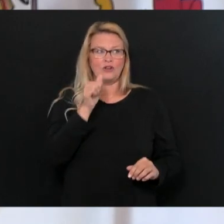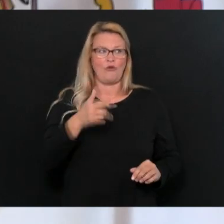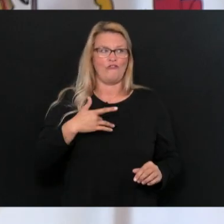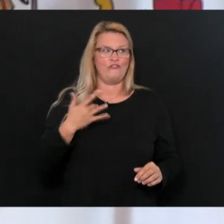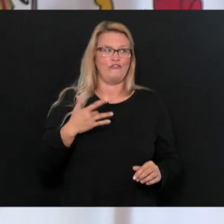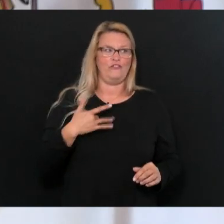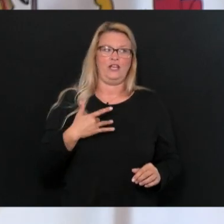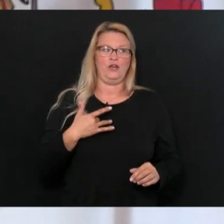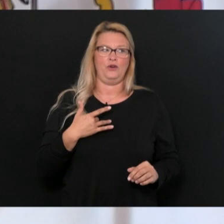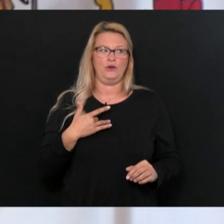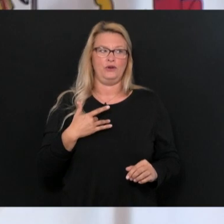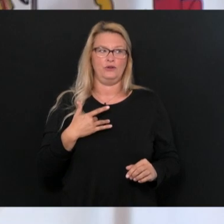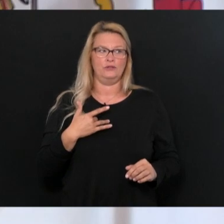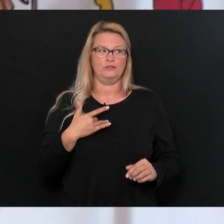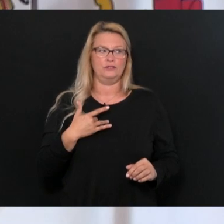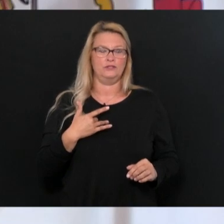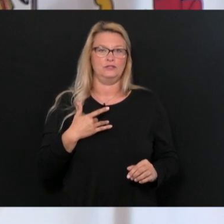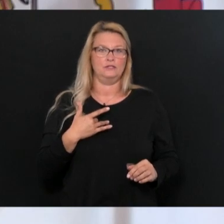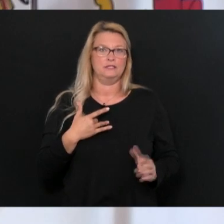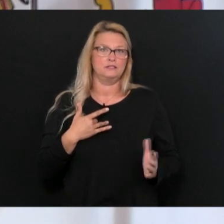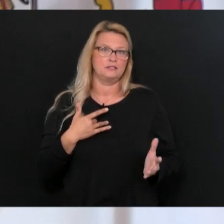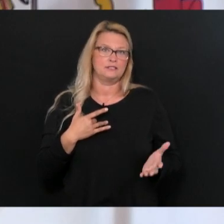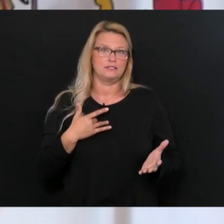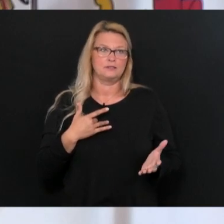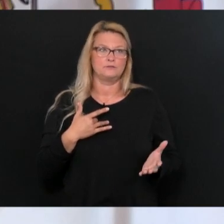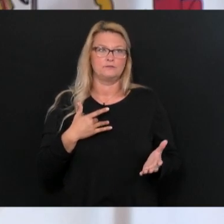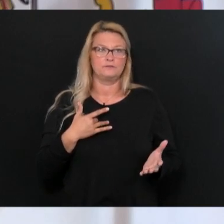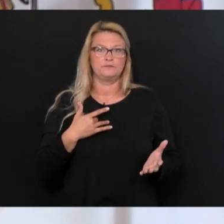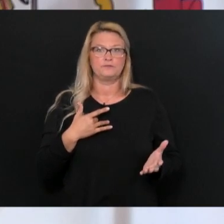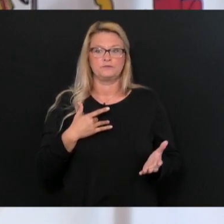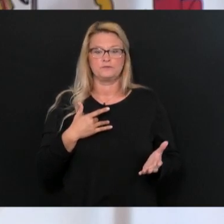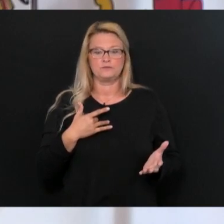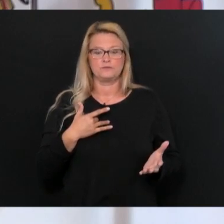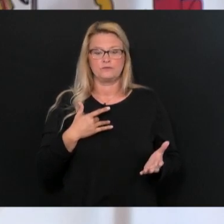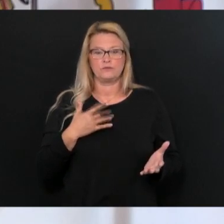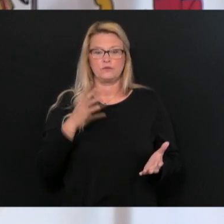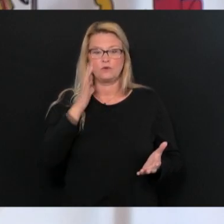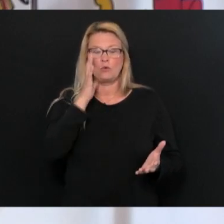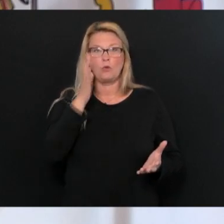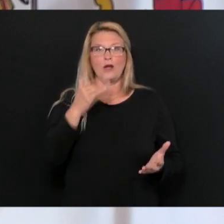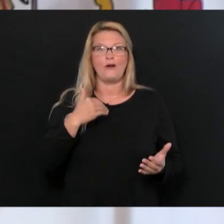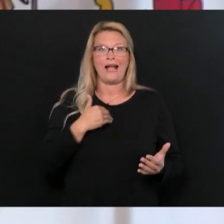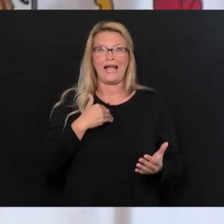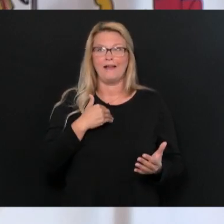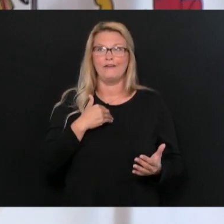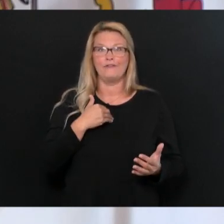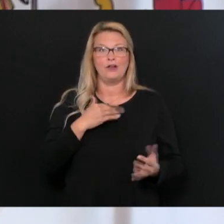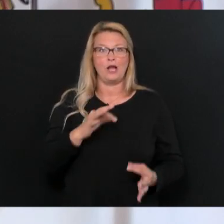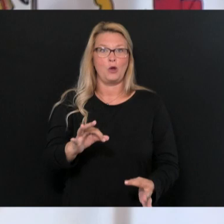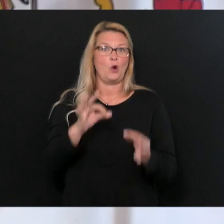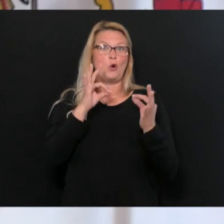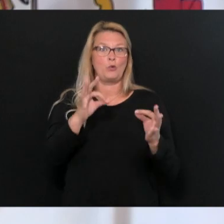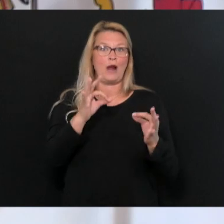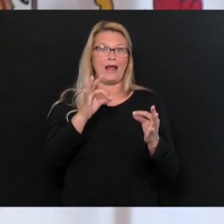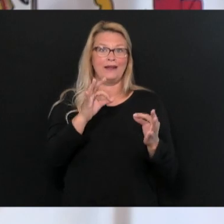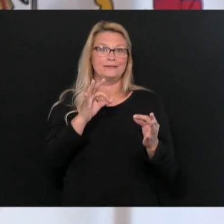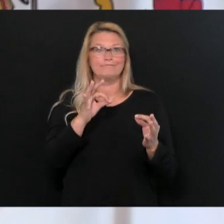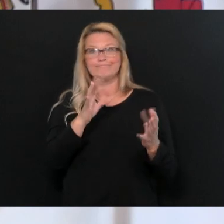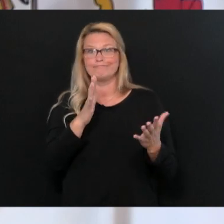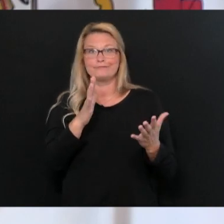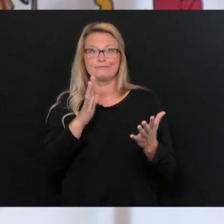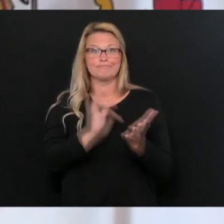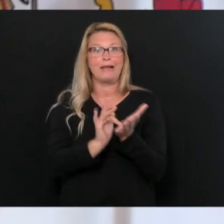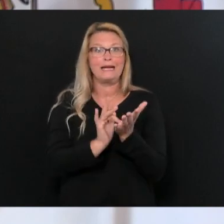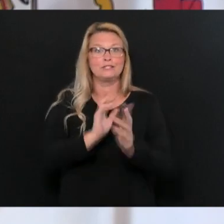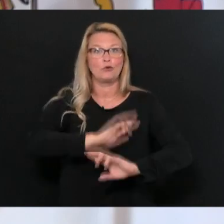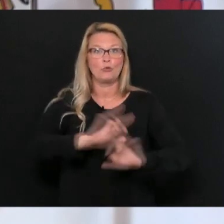I do not think that there's going to be a magical cure by the time of our session.